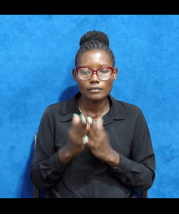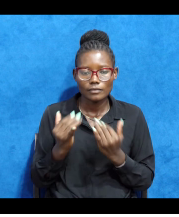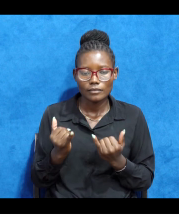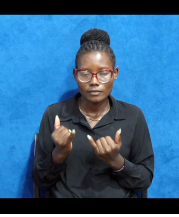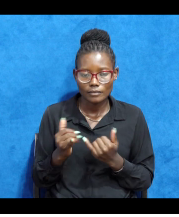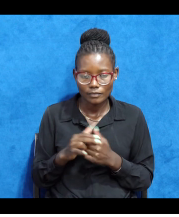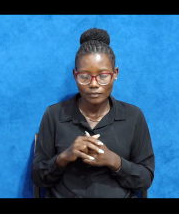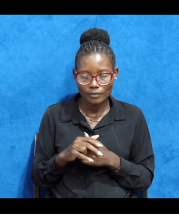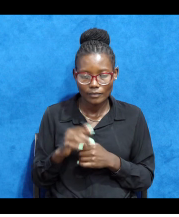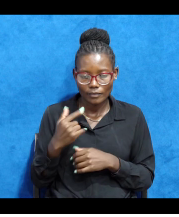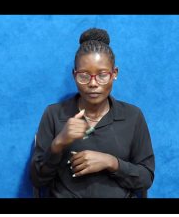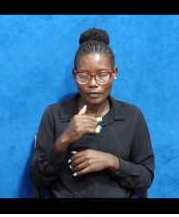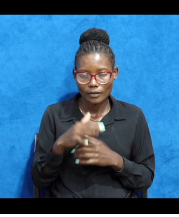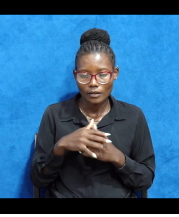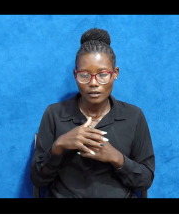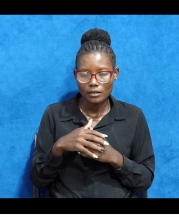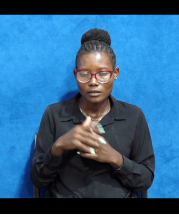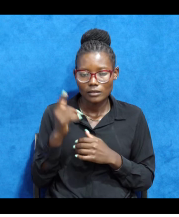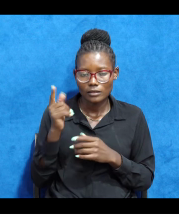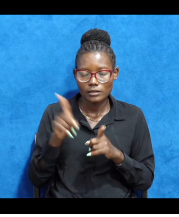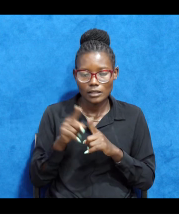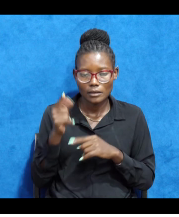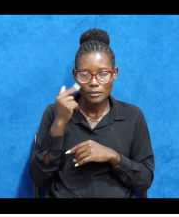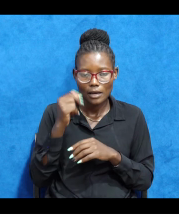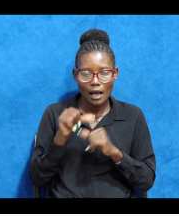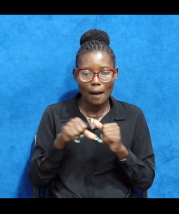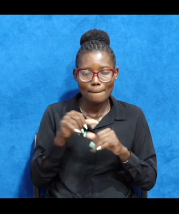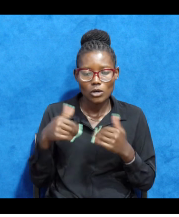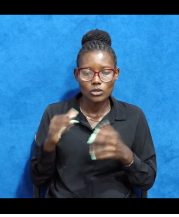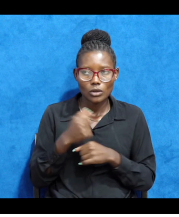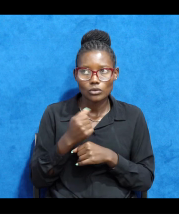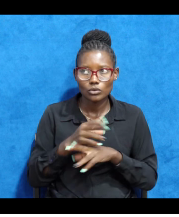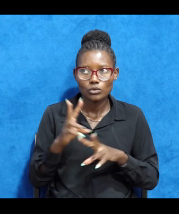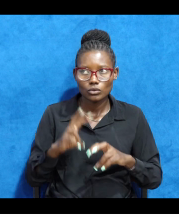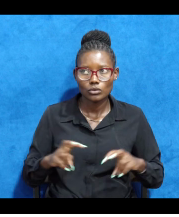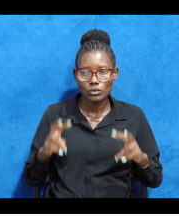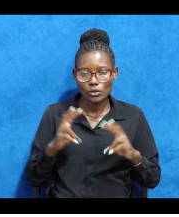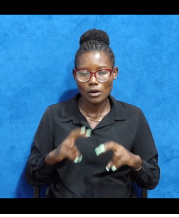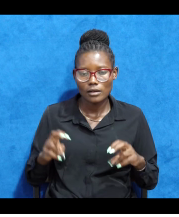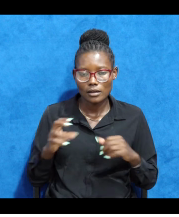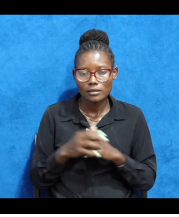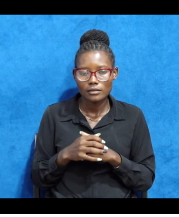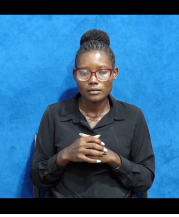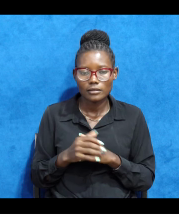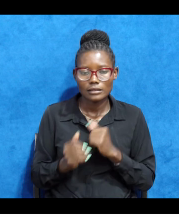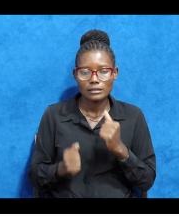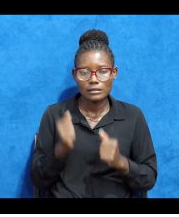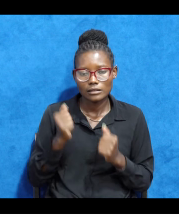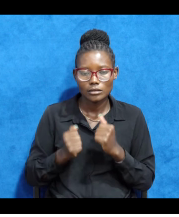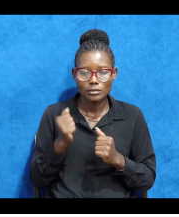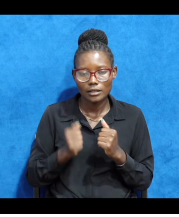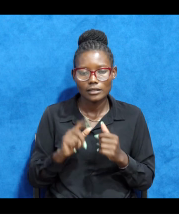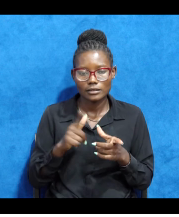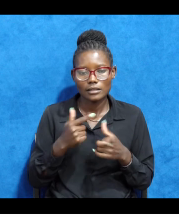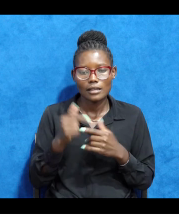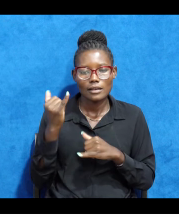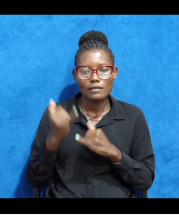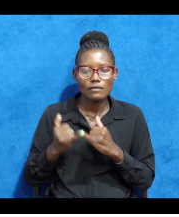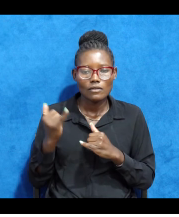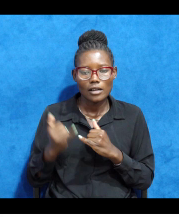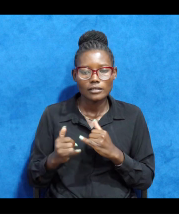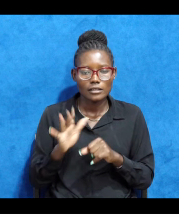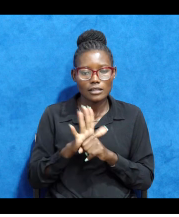fatigue down the road. And maybe we're checked out for the next 2 or 3 training days because we're so beat up from doing these high intensity sprints. So I